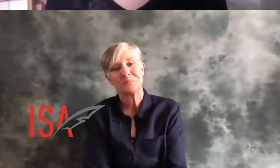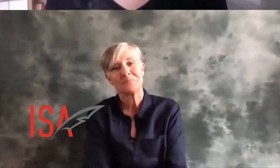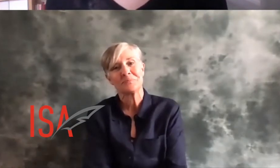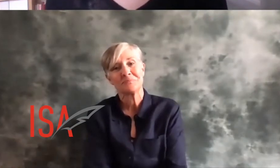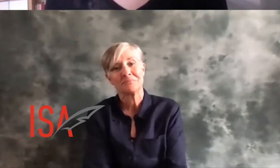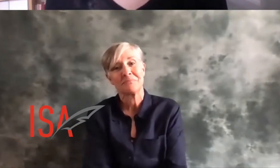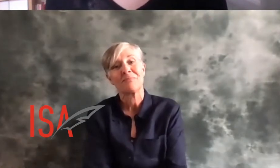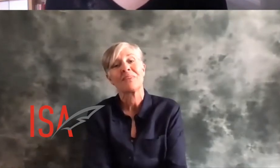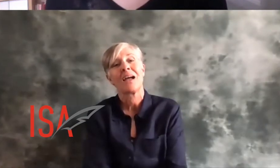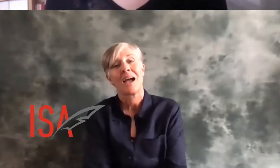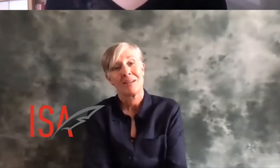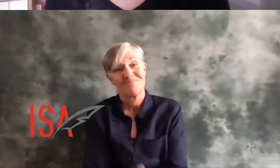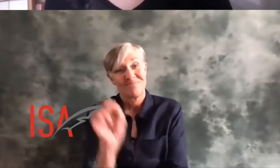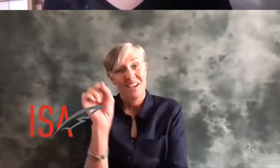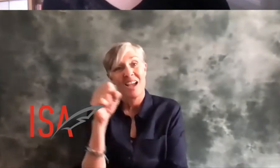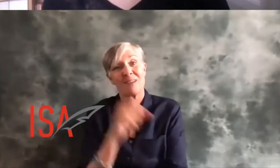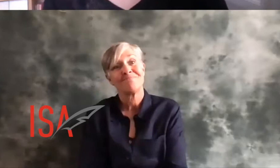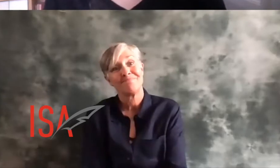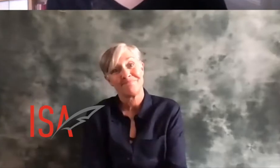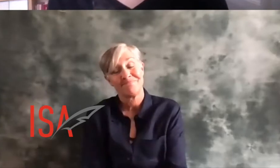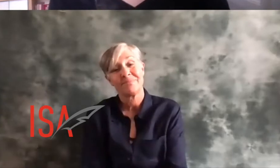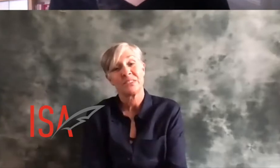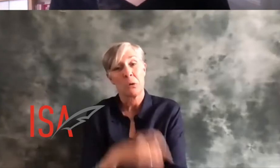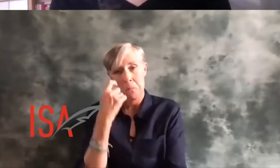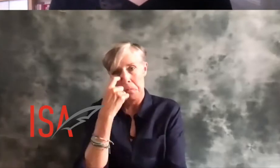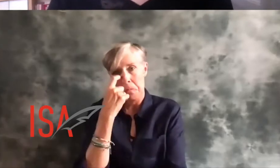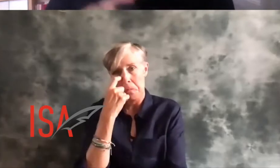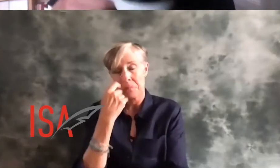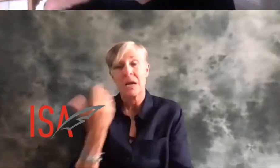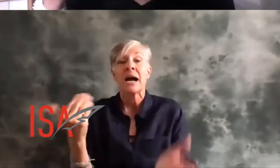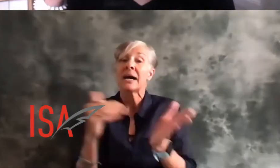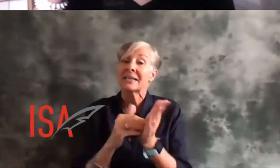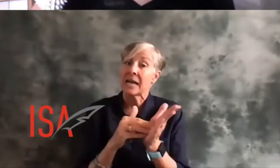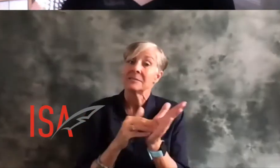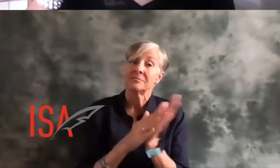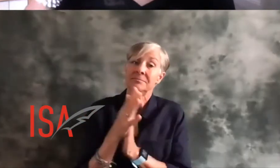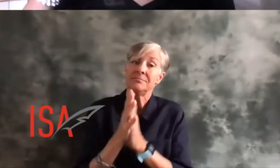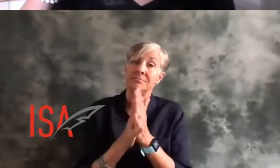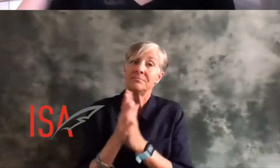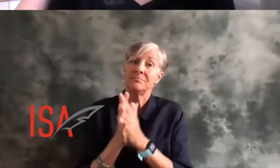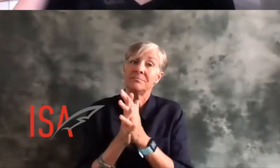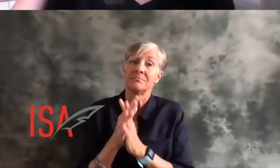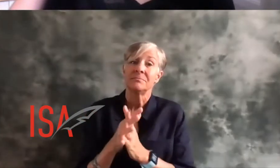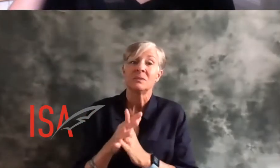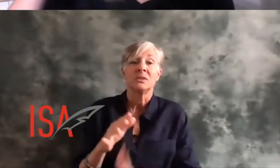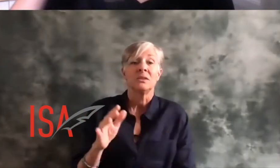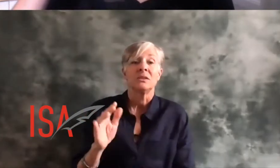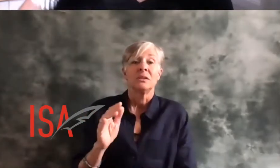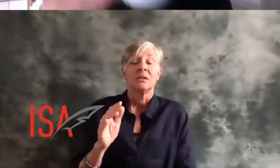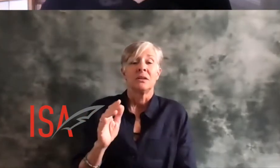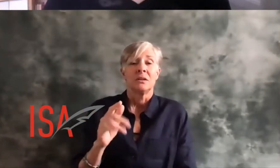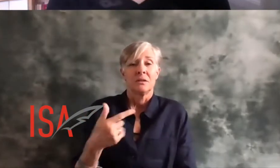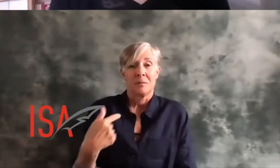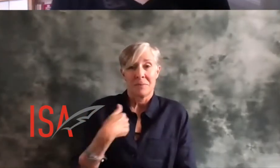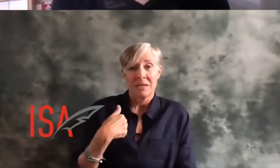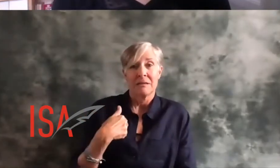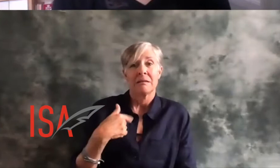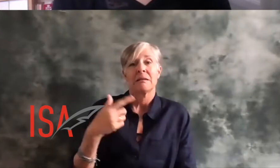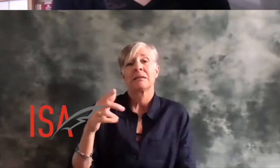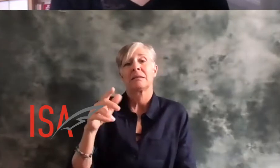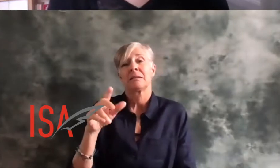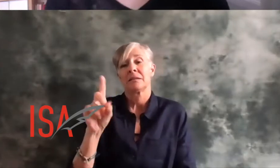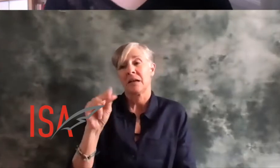Yeah. So definitely, you know, again, this is actually going to be sent out what Diane and I went through the last, 35